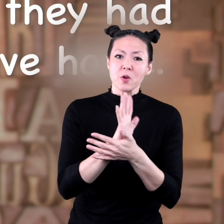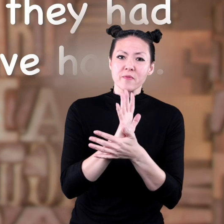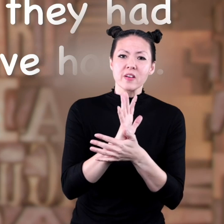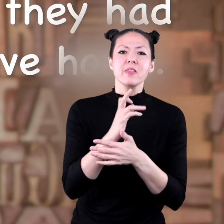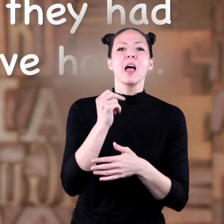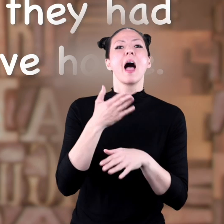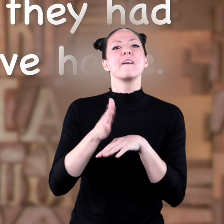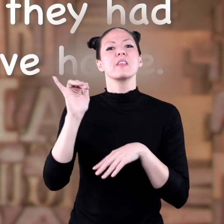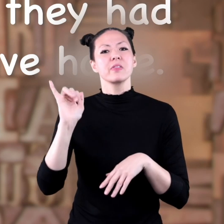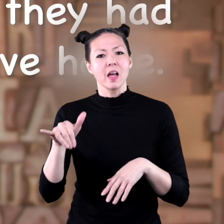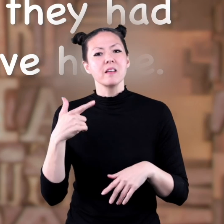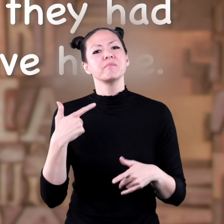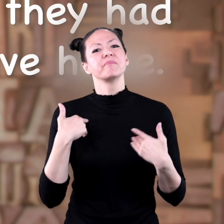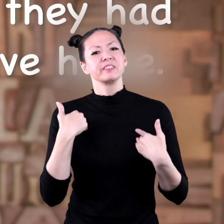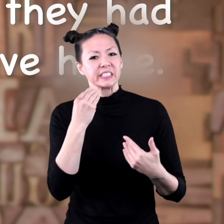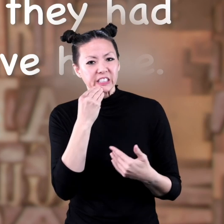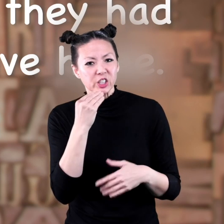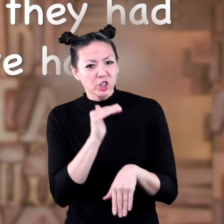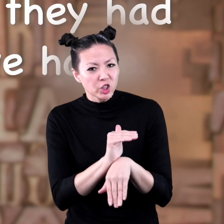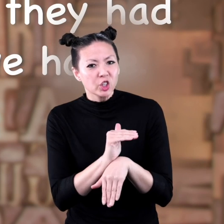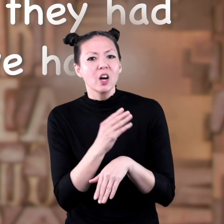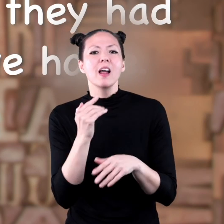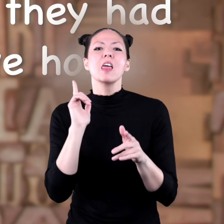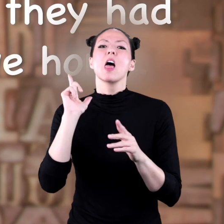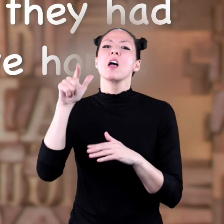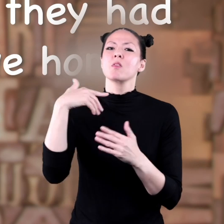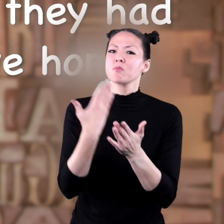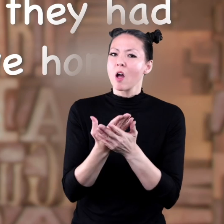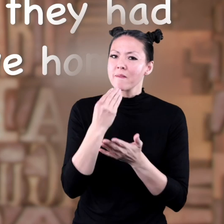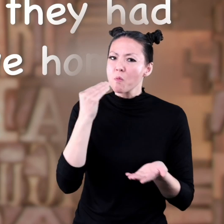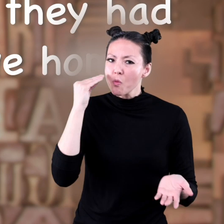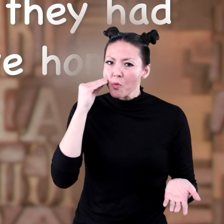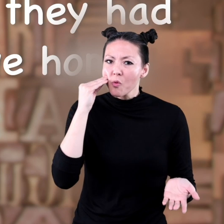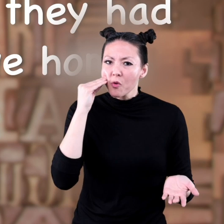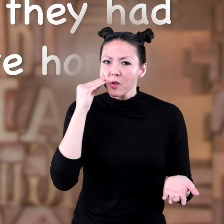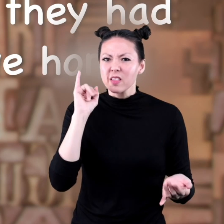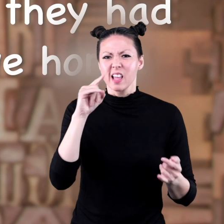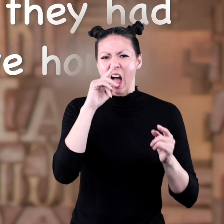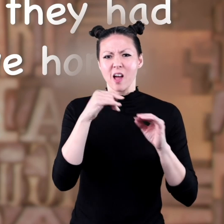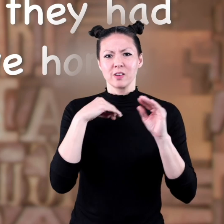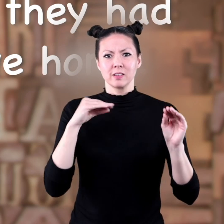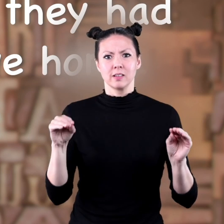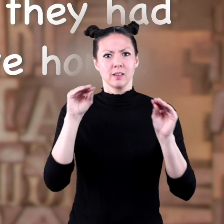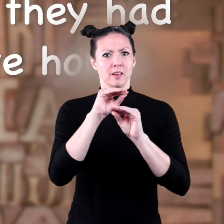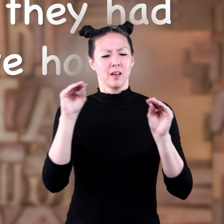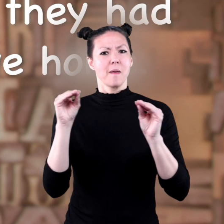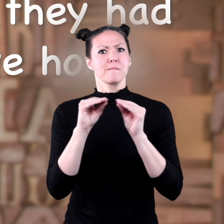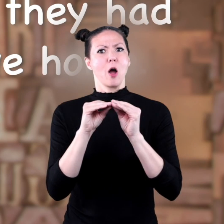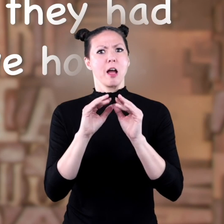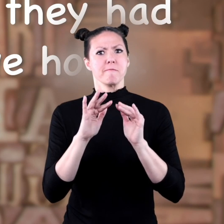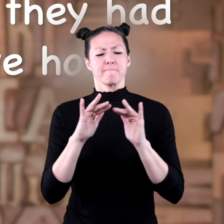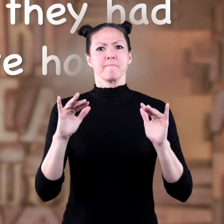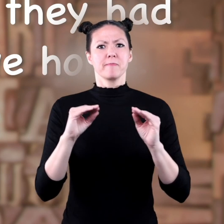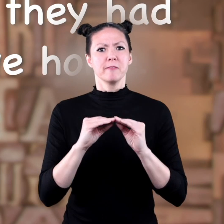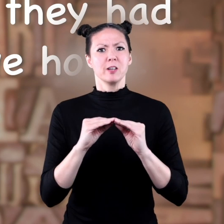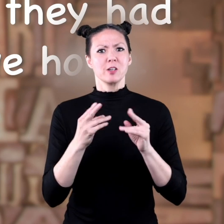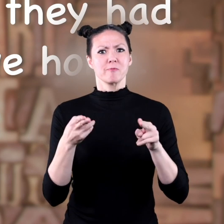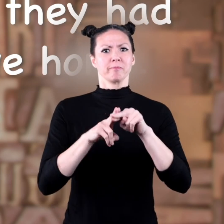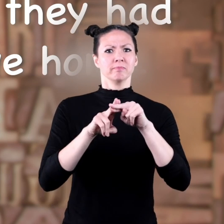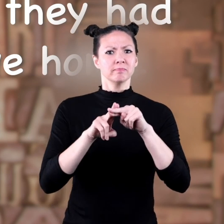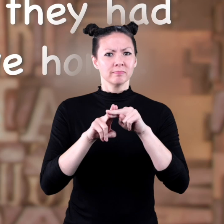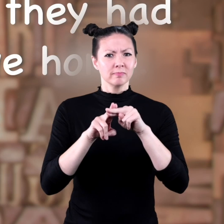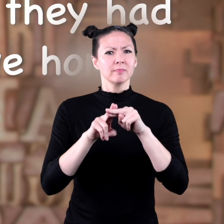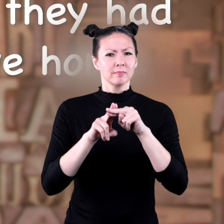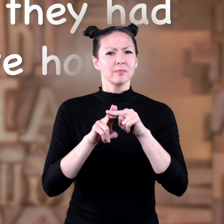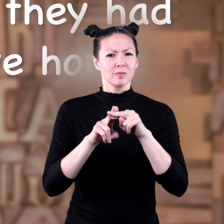movie, and then after that, they had dinner. Later on, they drove home. See how the transitions increase variety?